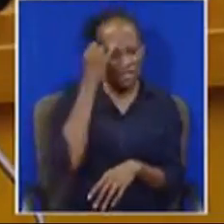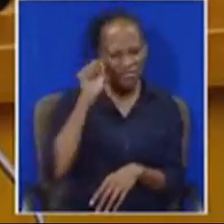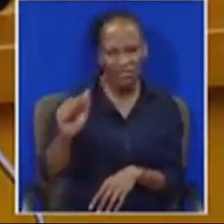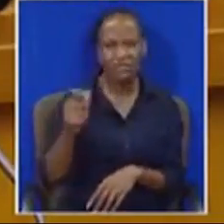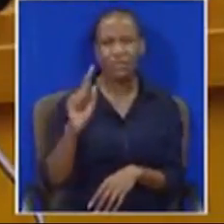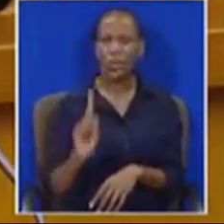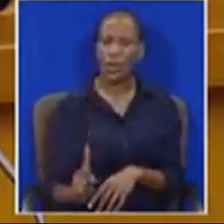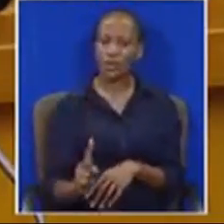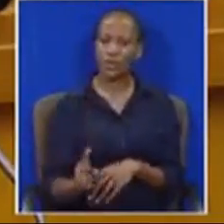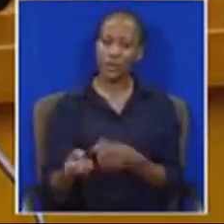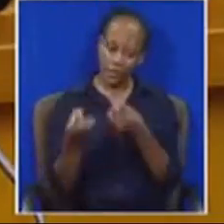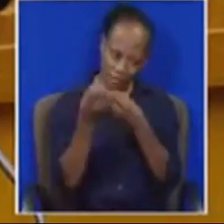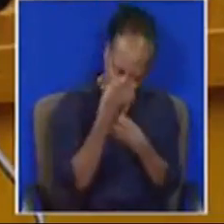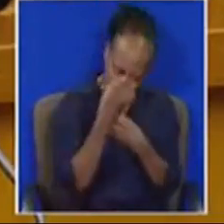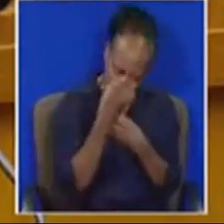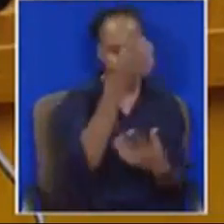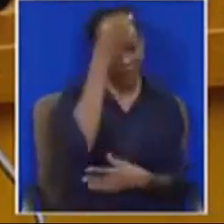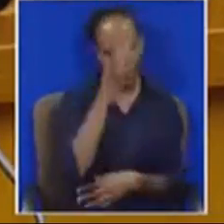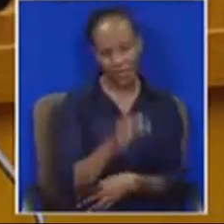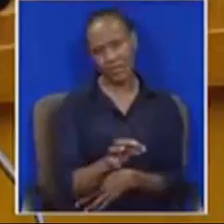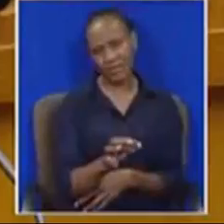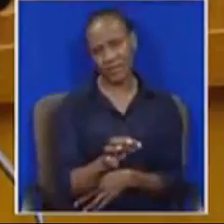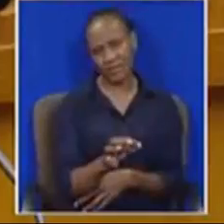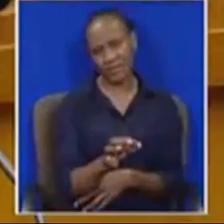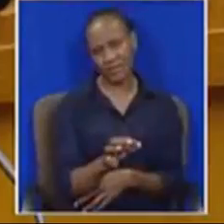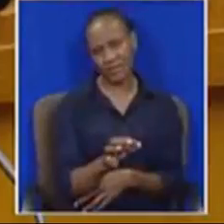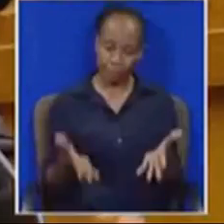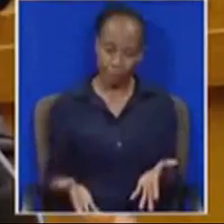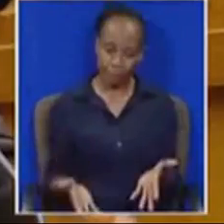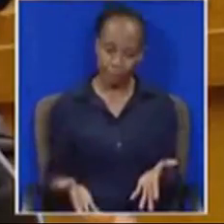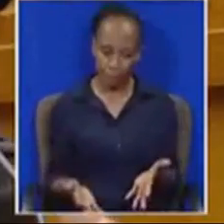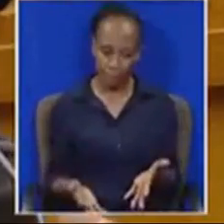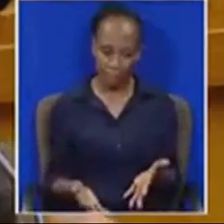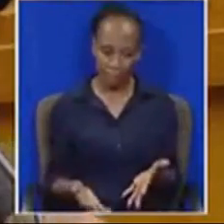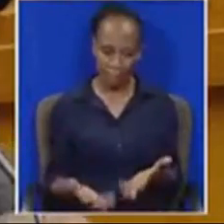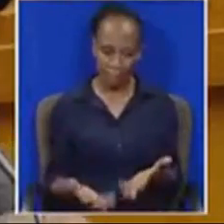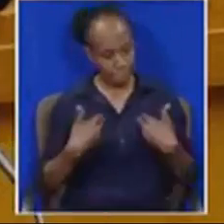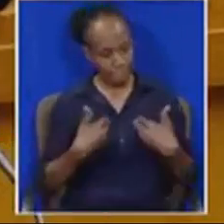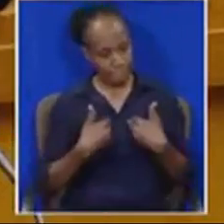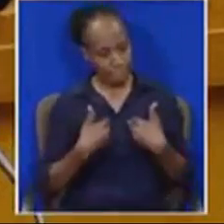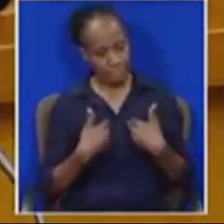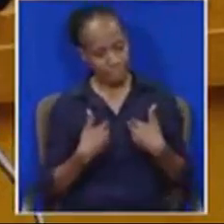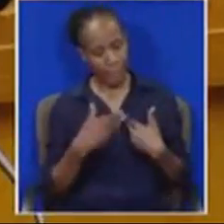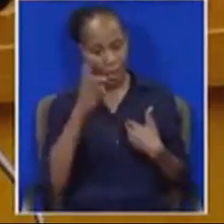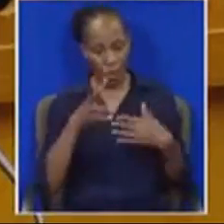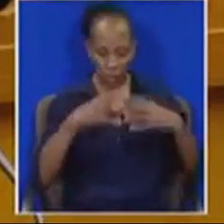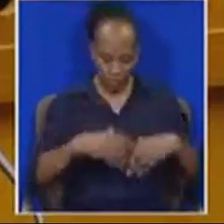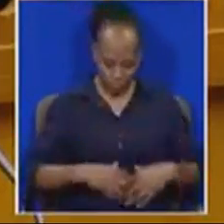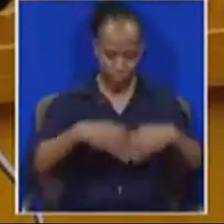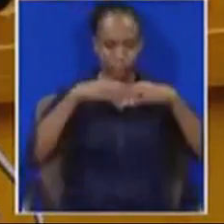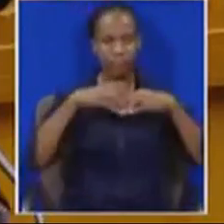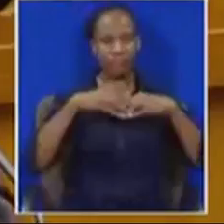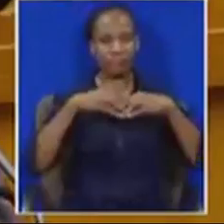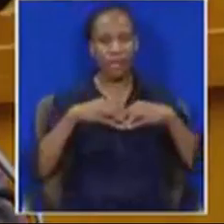with government at the highest level. To this end, I will therefore be establishing a